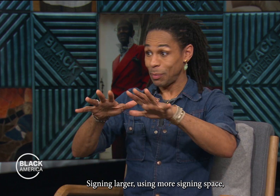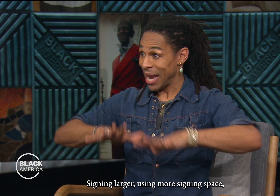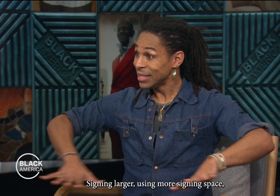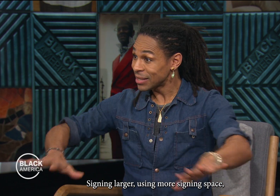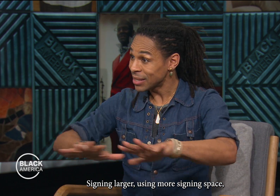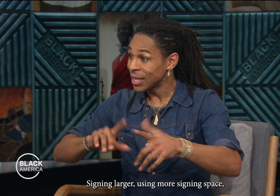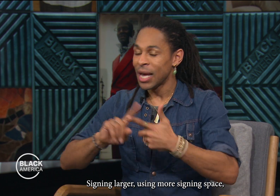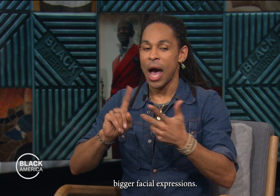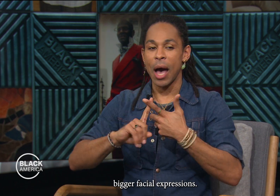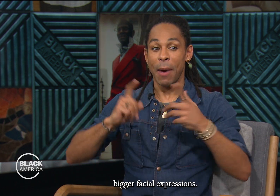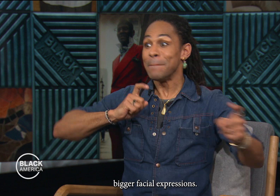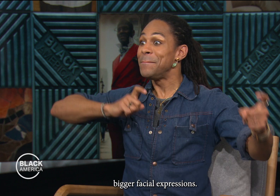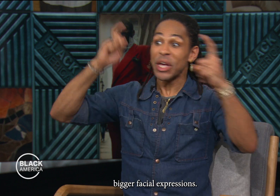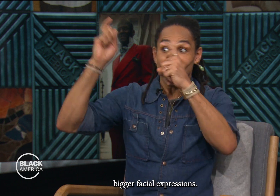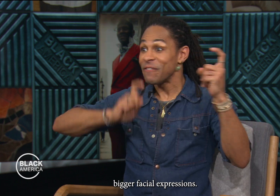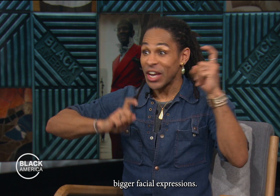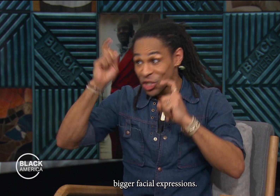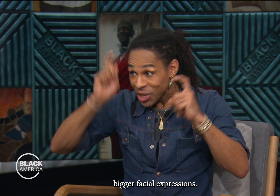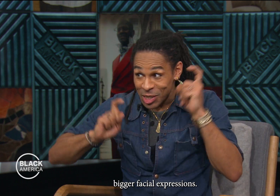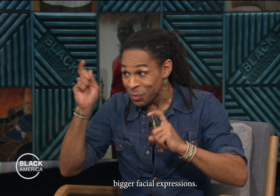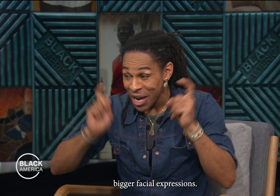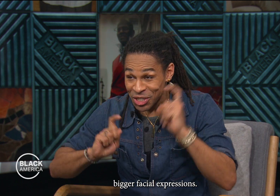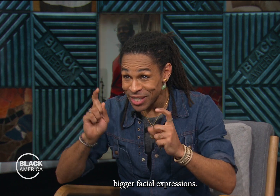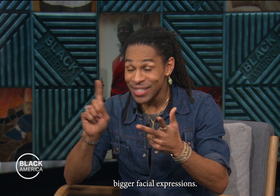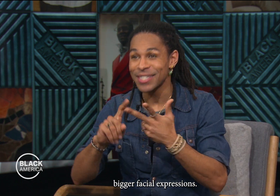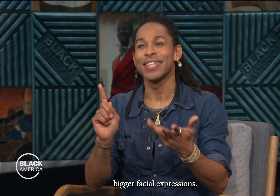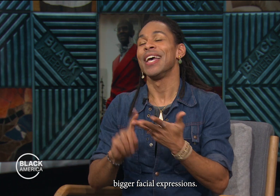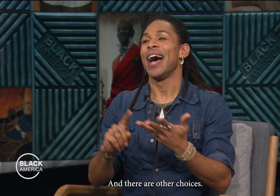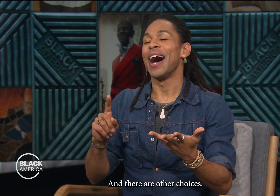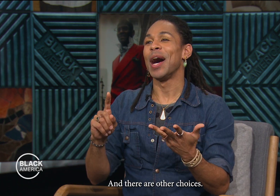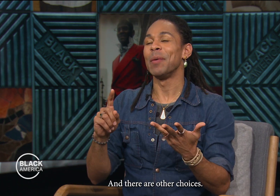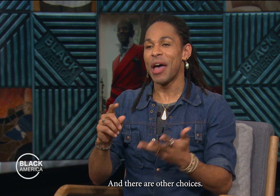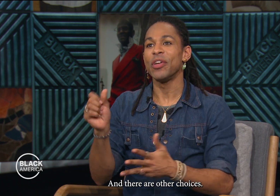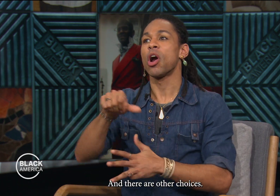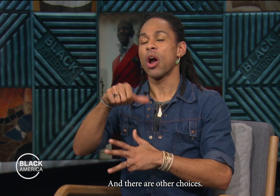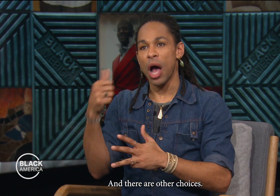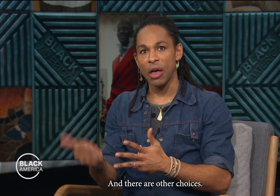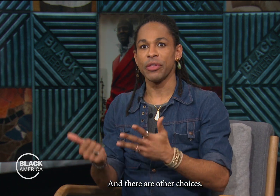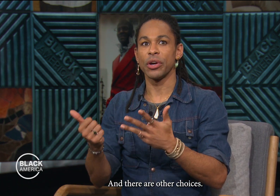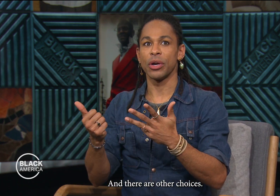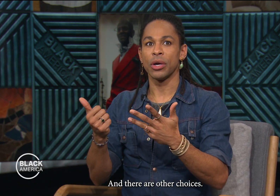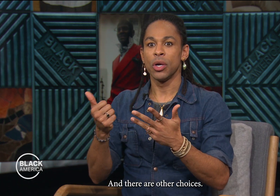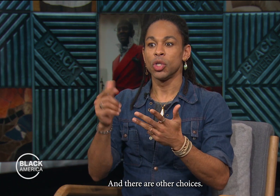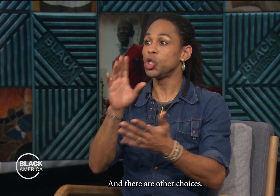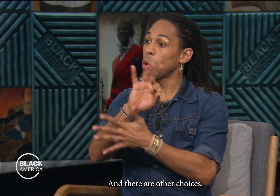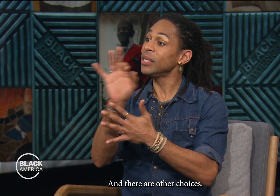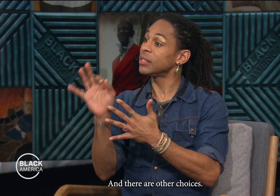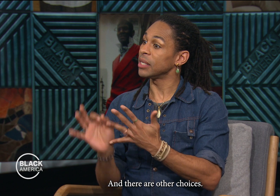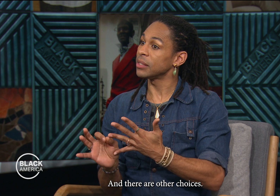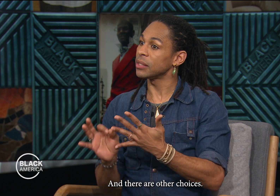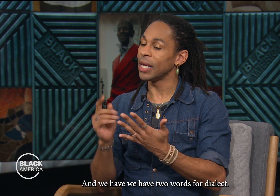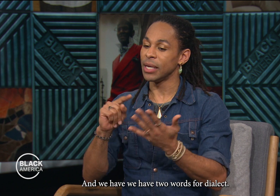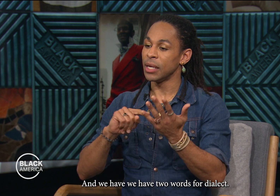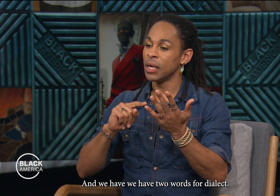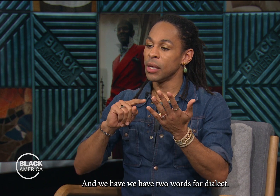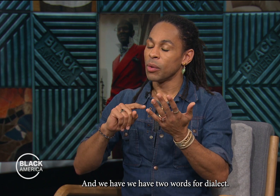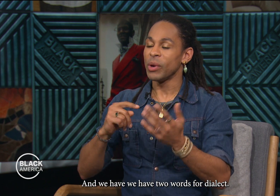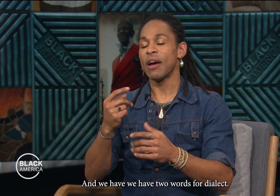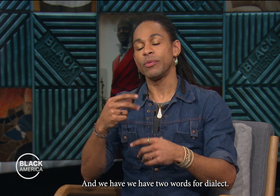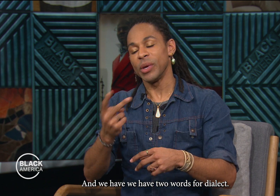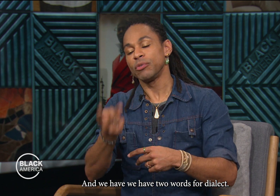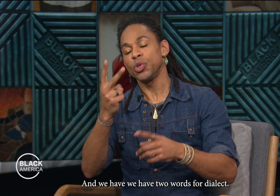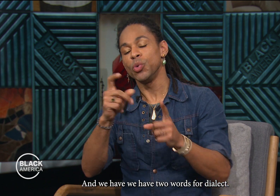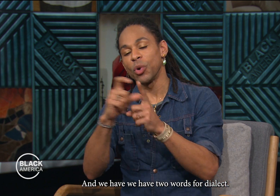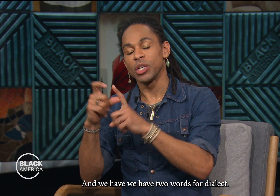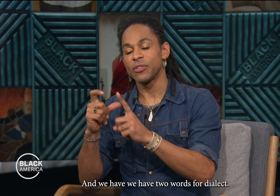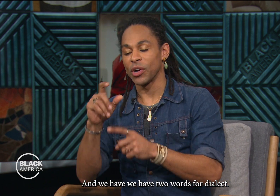signing space, bigger facial expressions, and there are other choices in. We